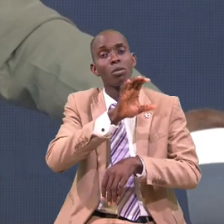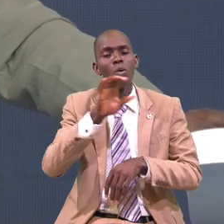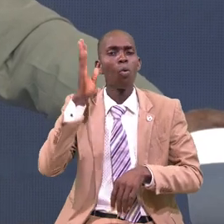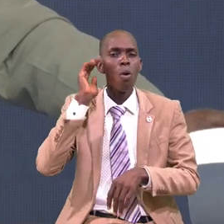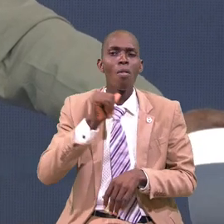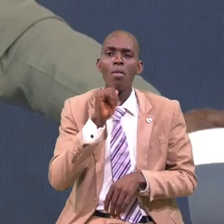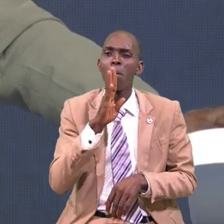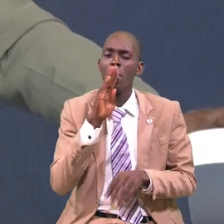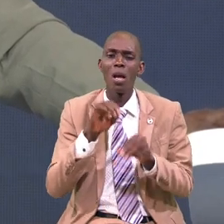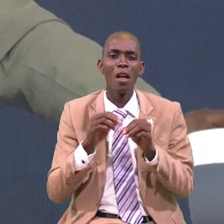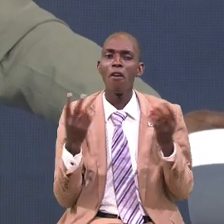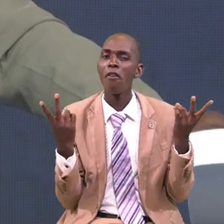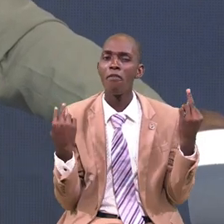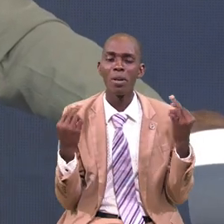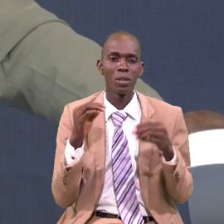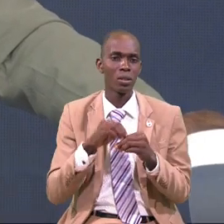my life.